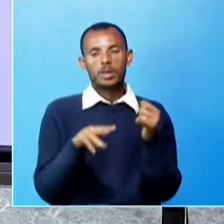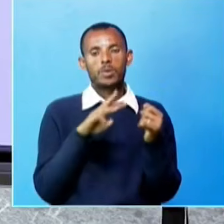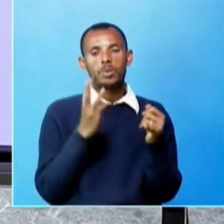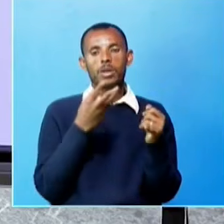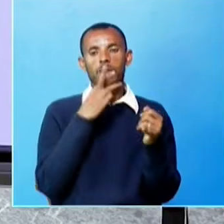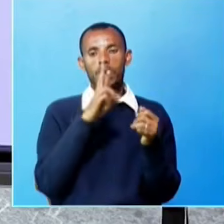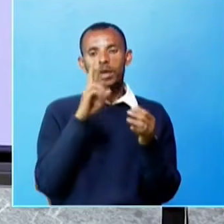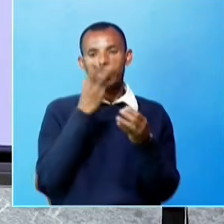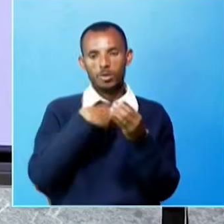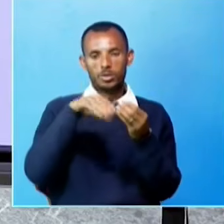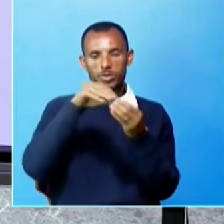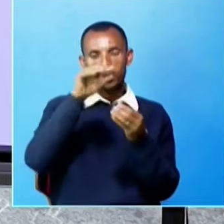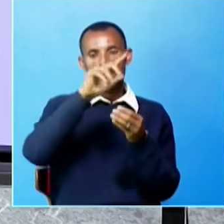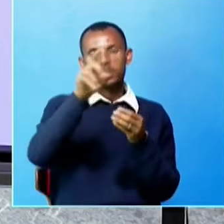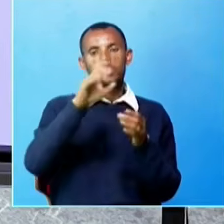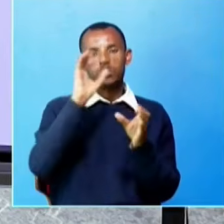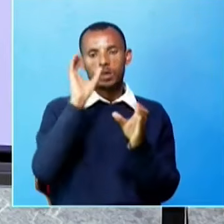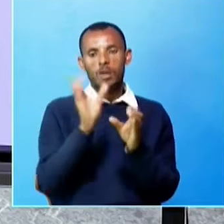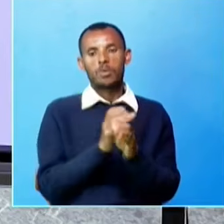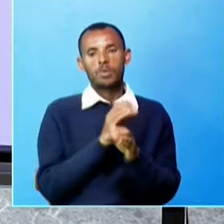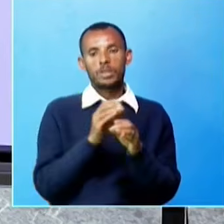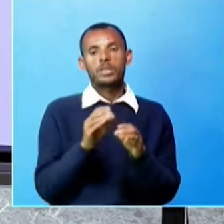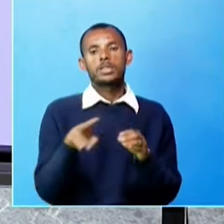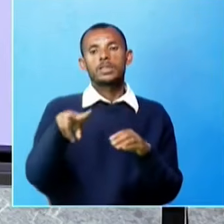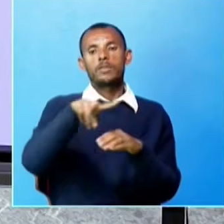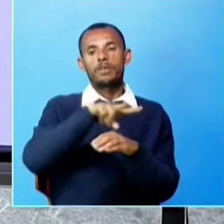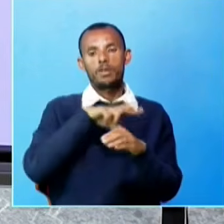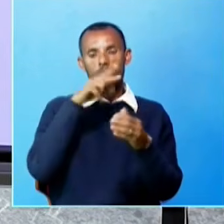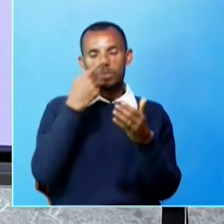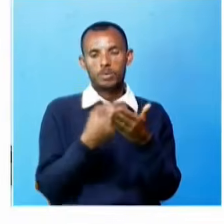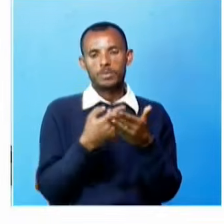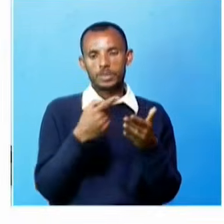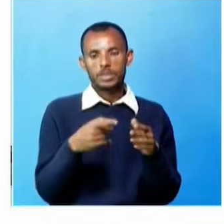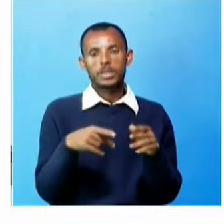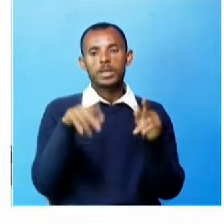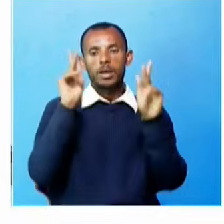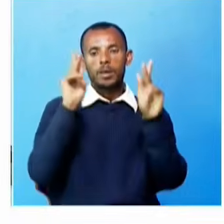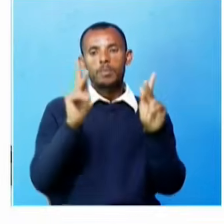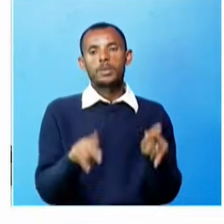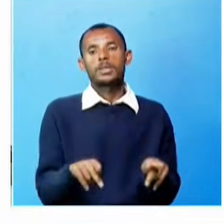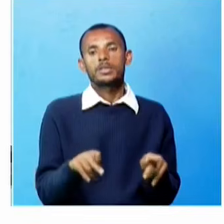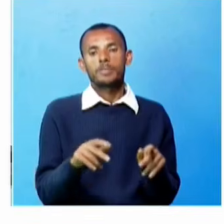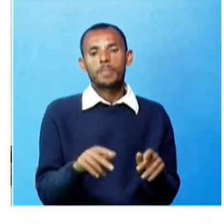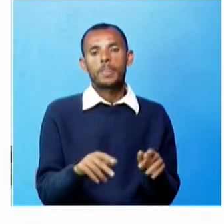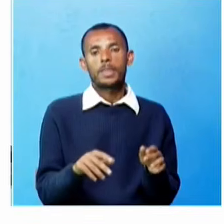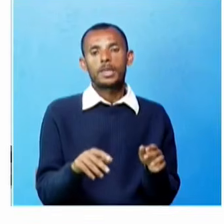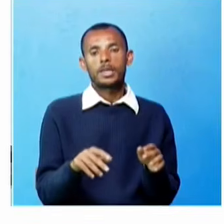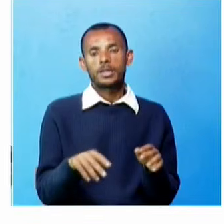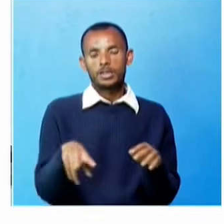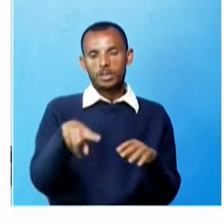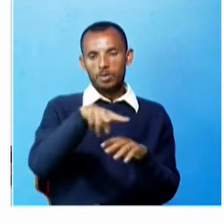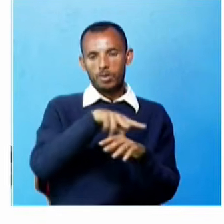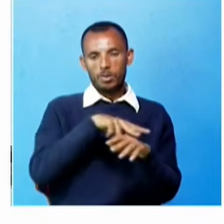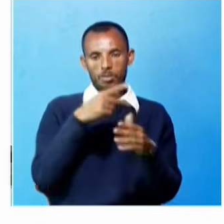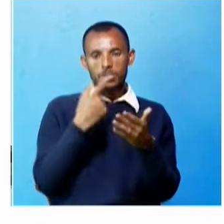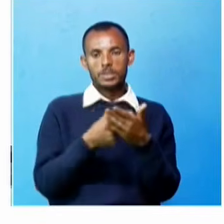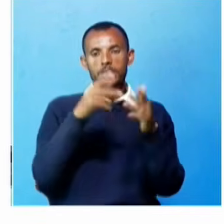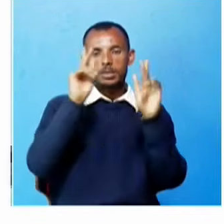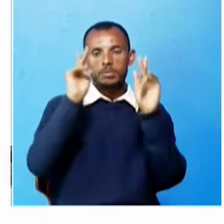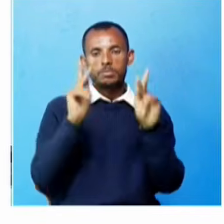are also asked to calculate the volume of this prism. So the volume of a prism,